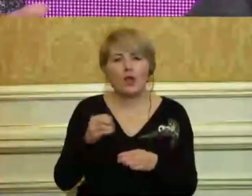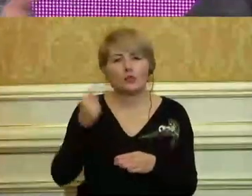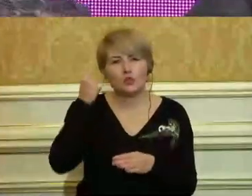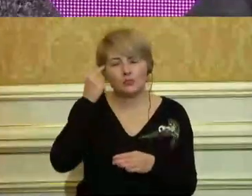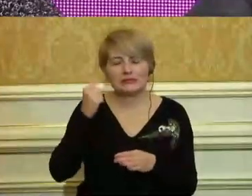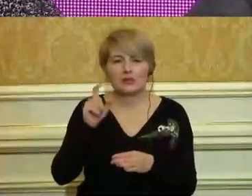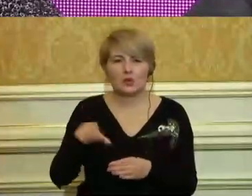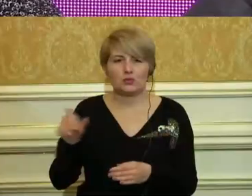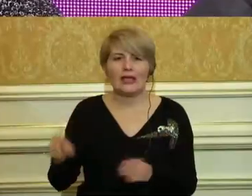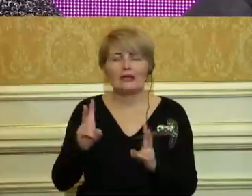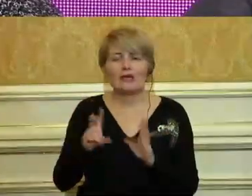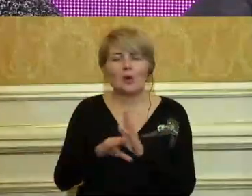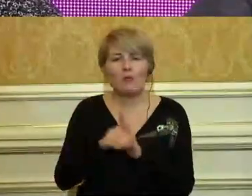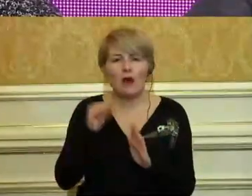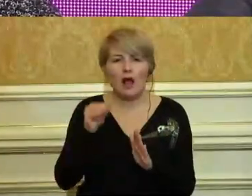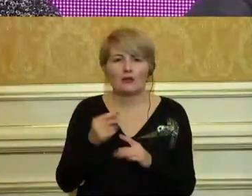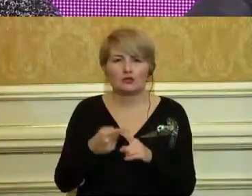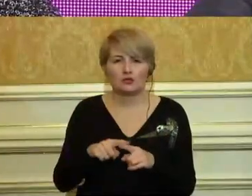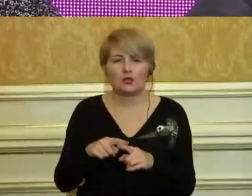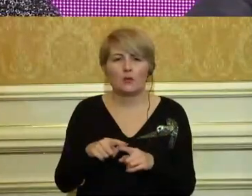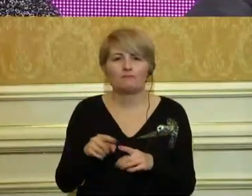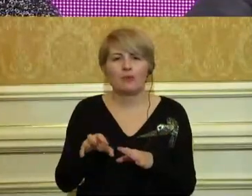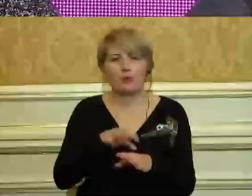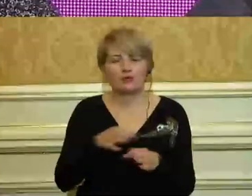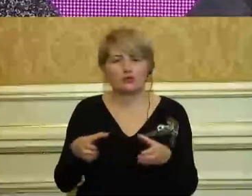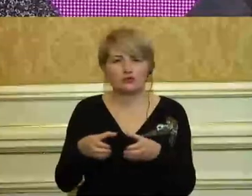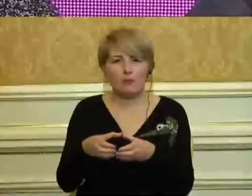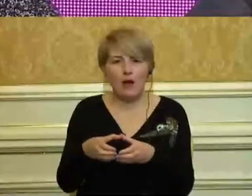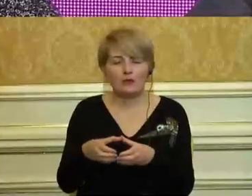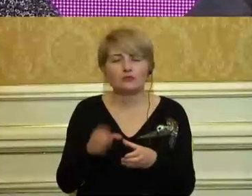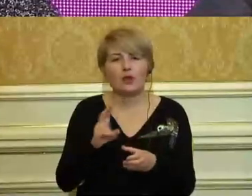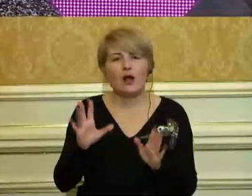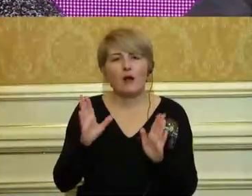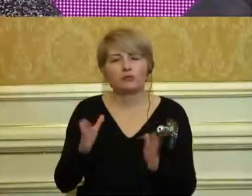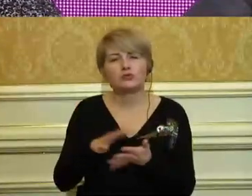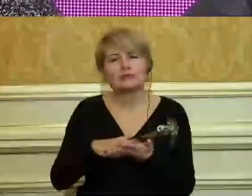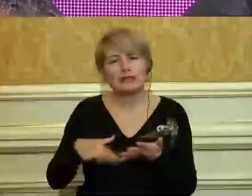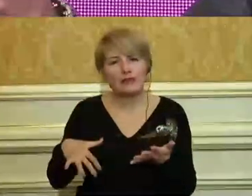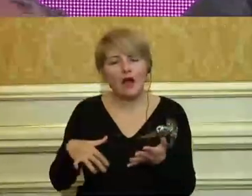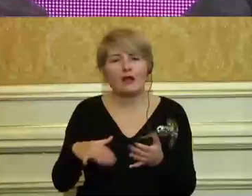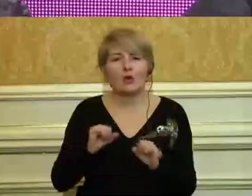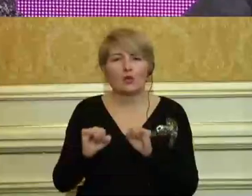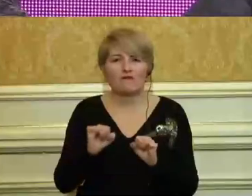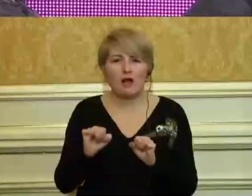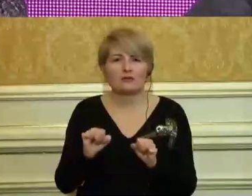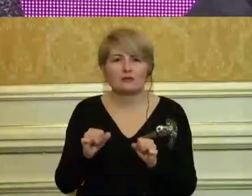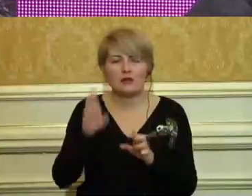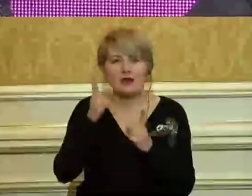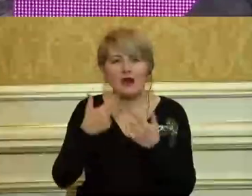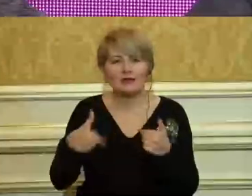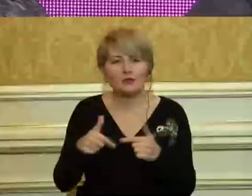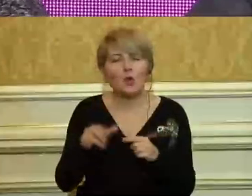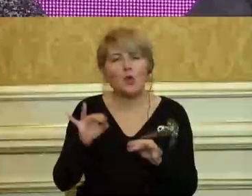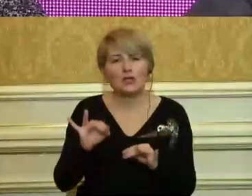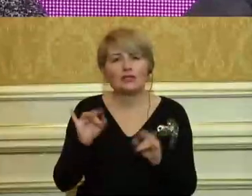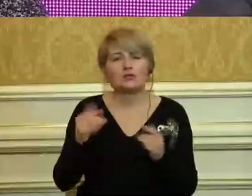these political parties, is the future of good governance and, of course, discussion on men or women inside the